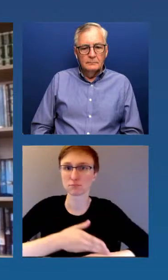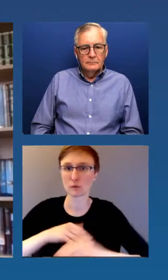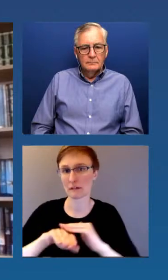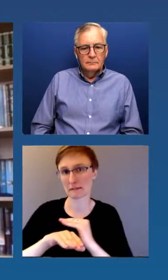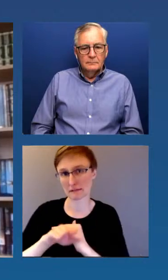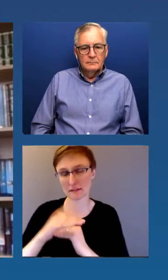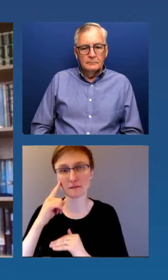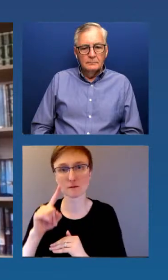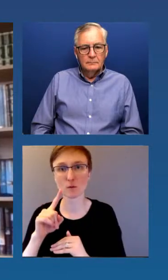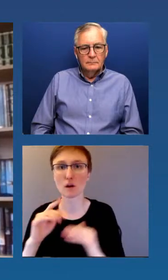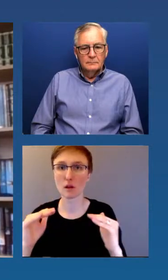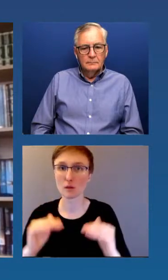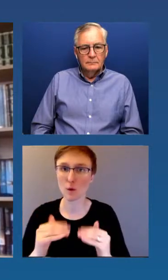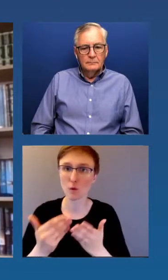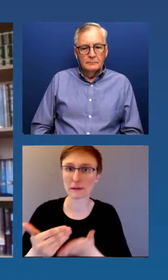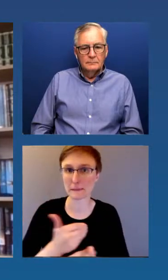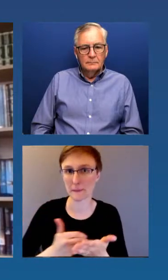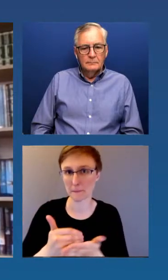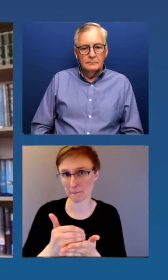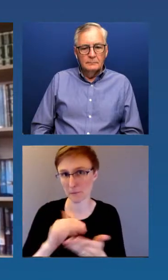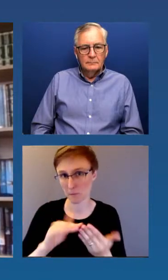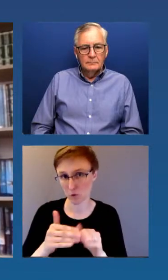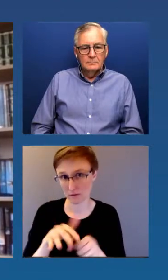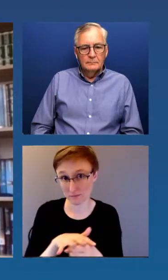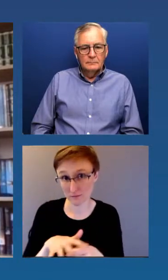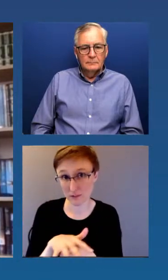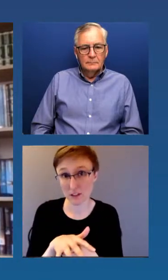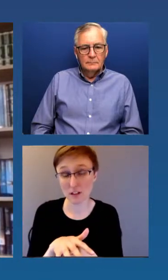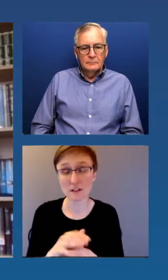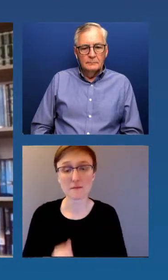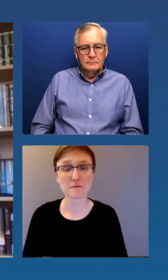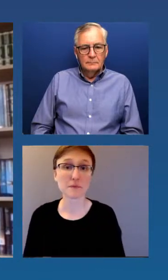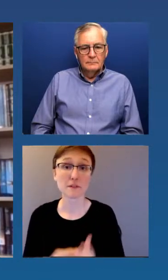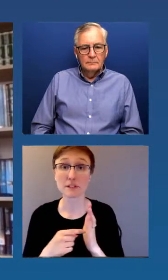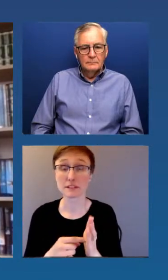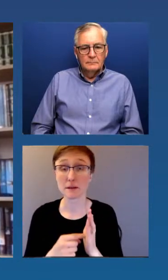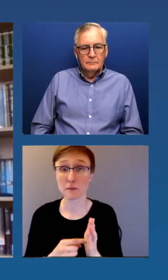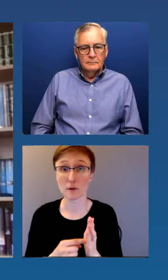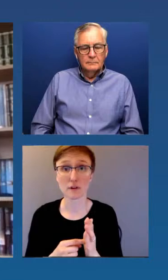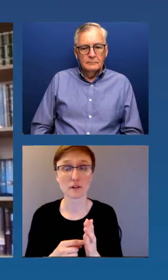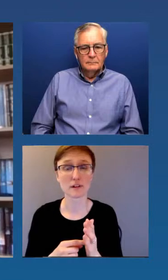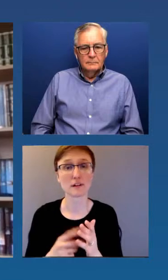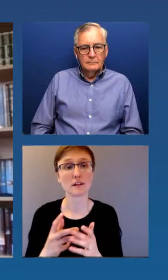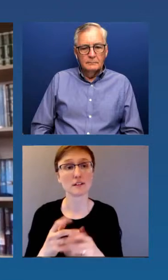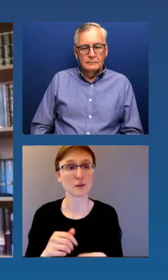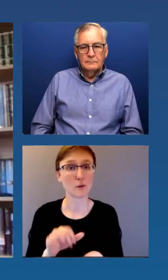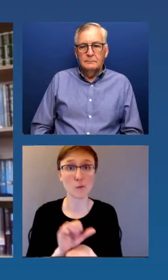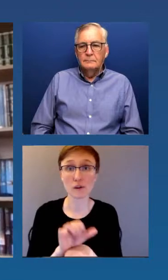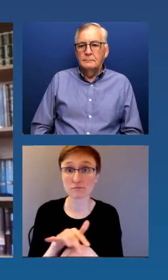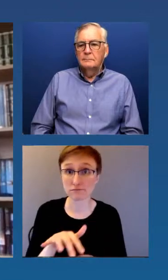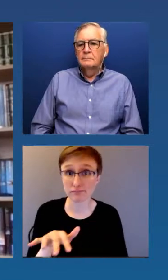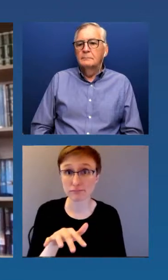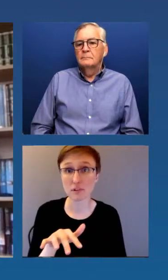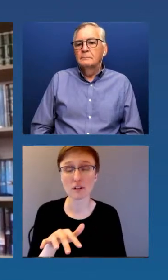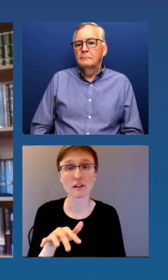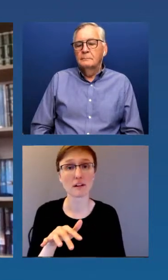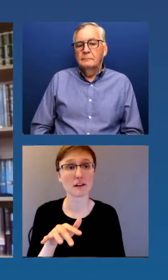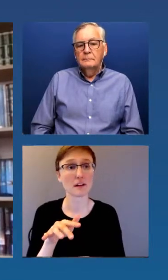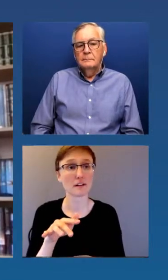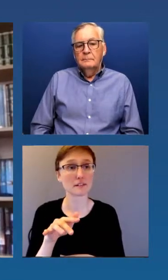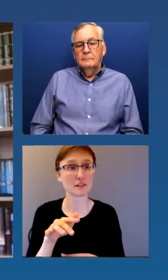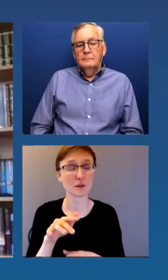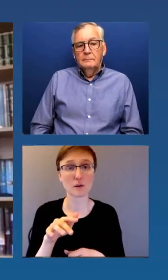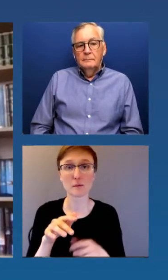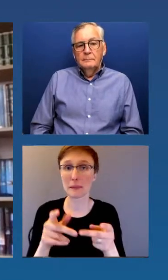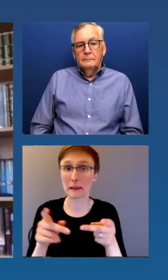community clinics, where workplaces, community organizations, places of worship, and other groups can now request a mobile vaccine